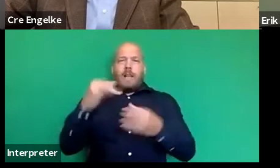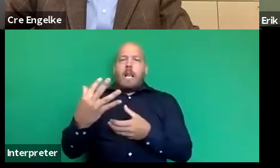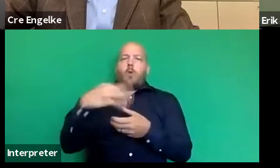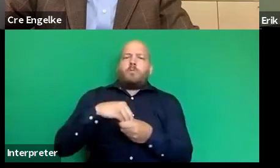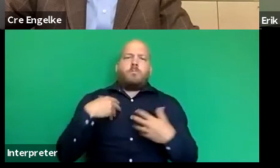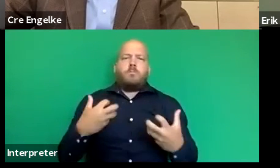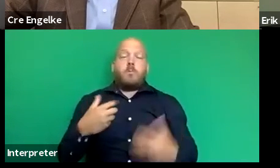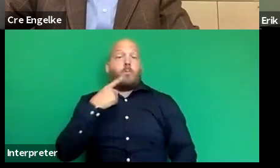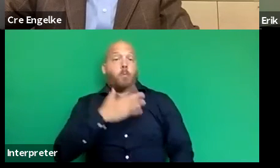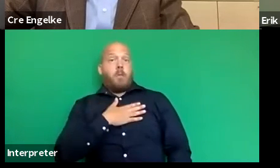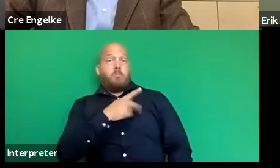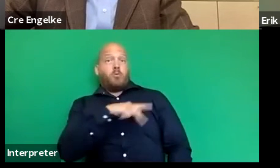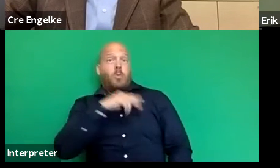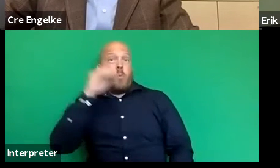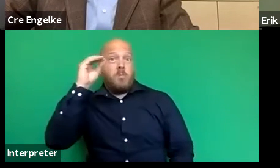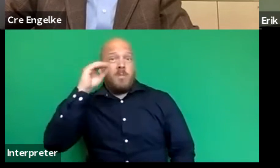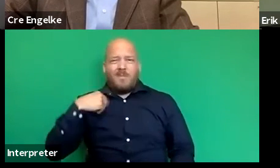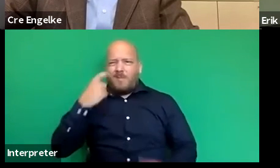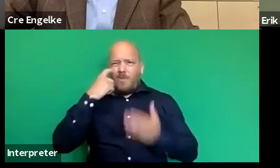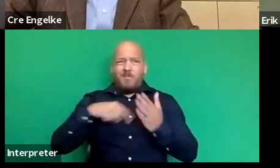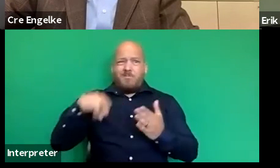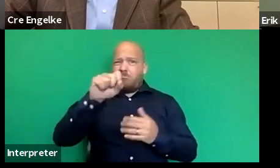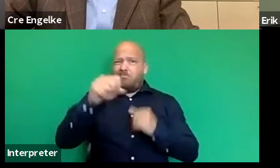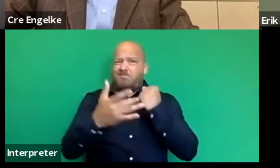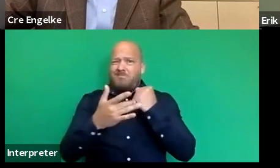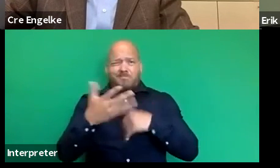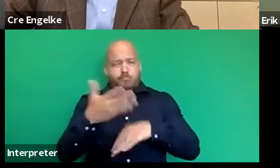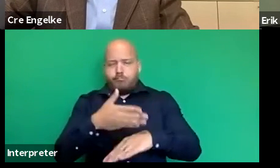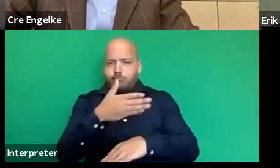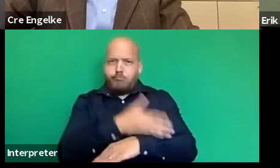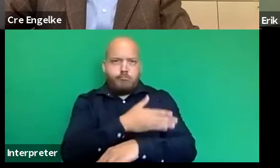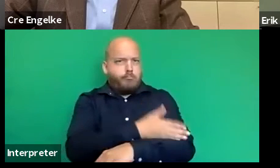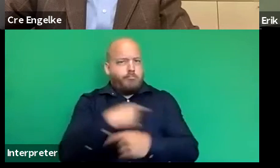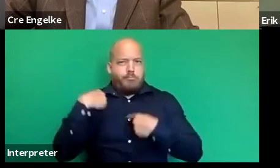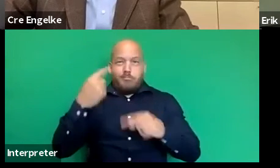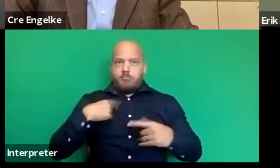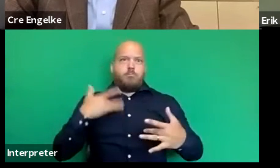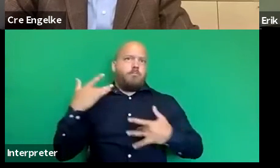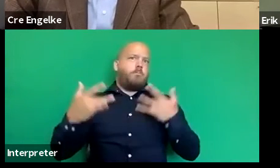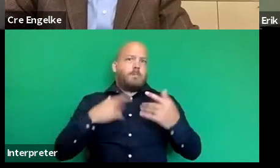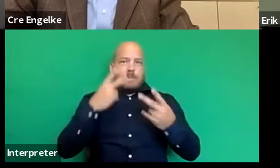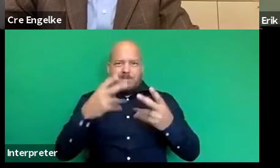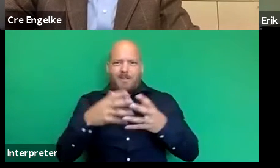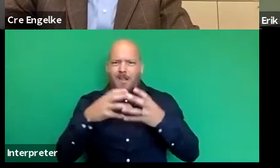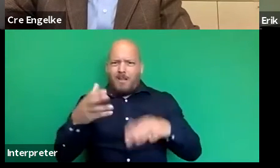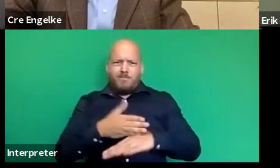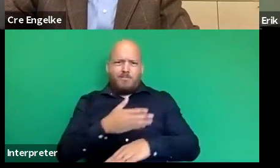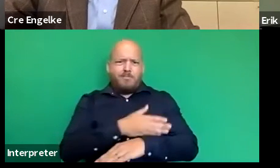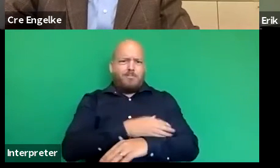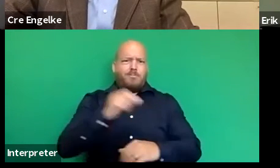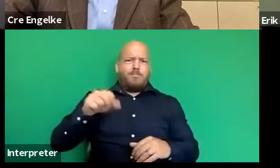better. And personally, I'm sort of excited to see that happen. I will